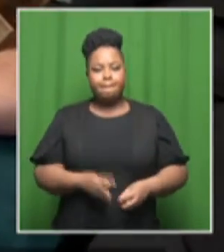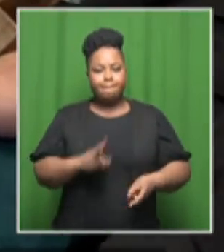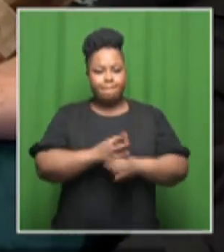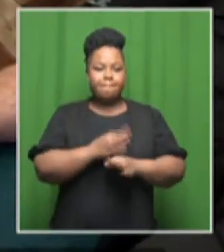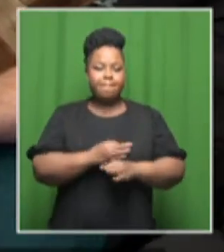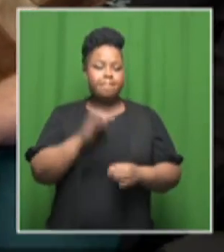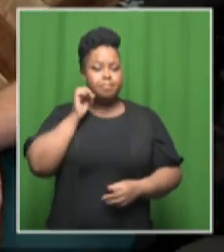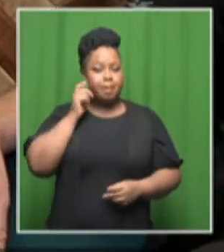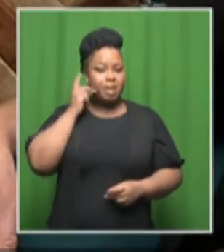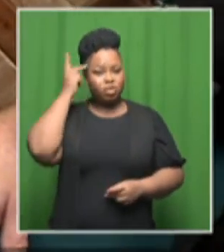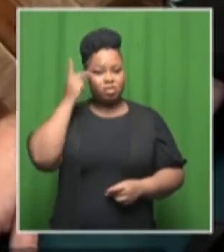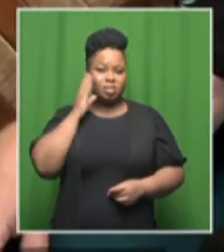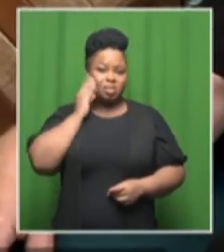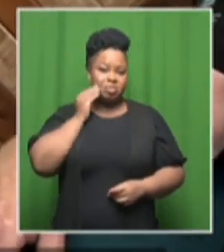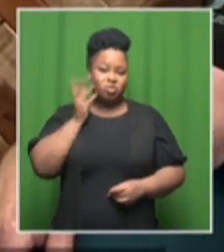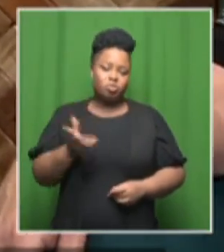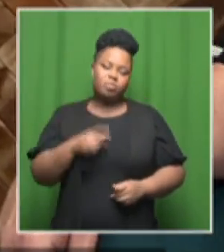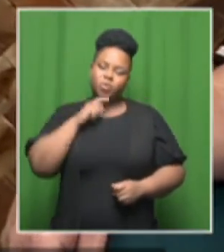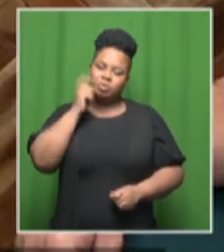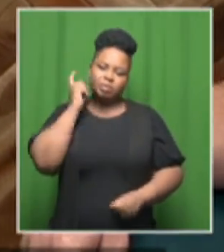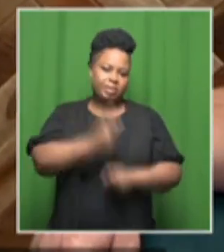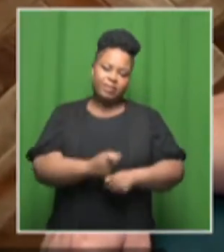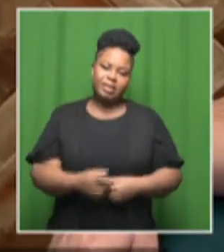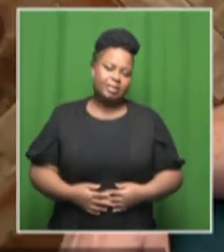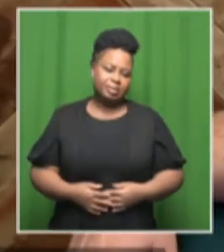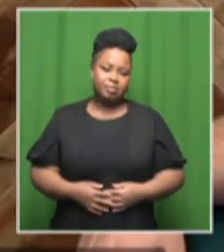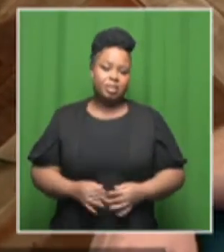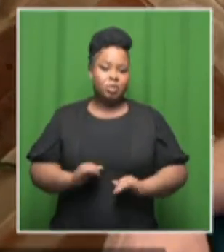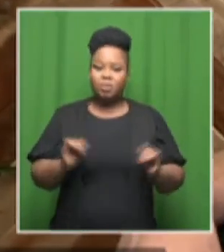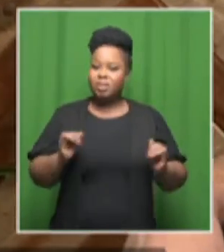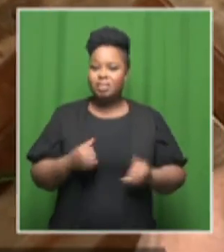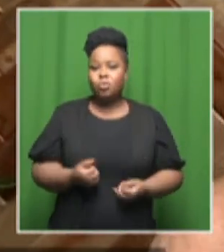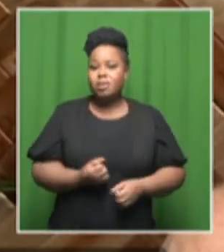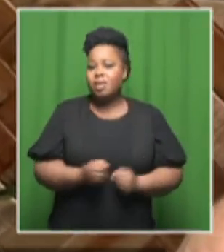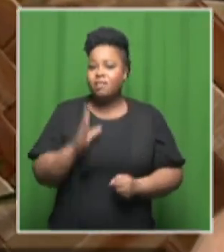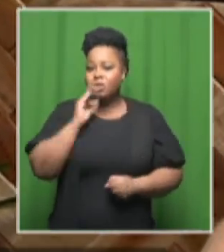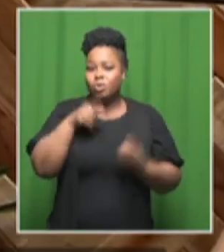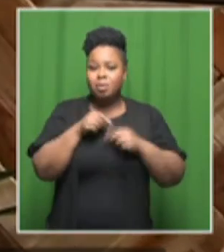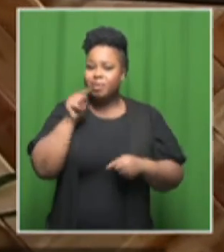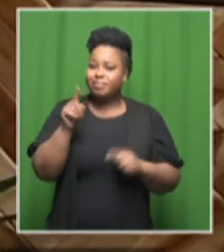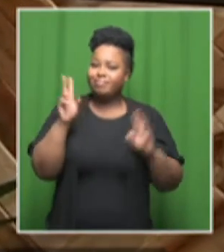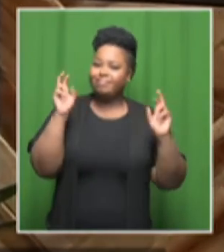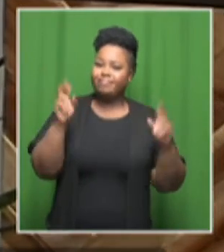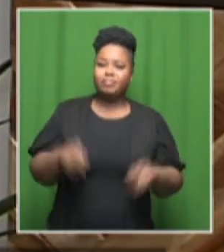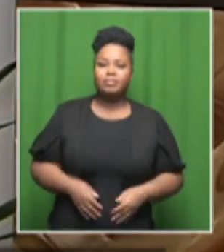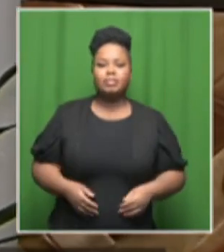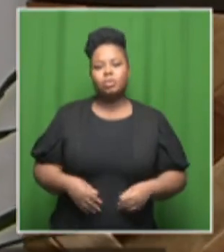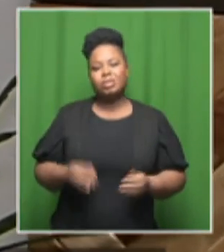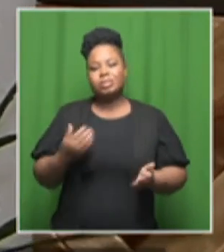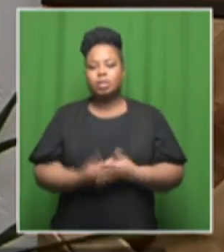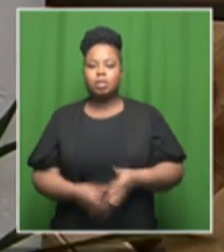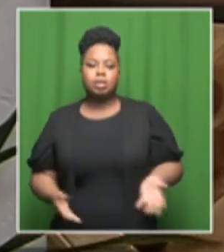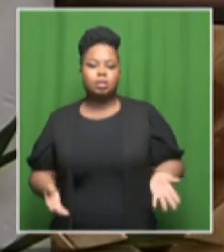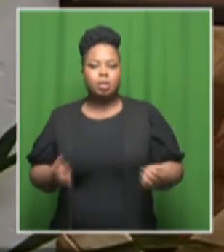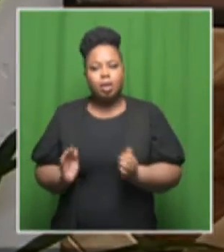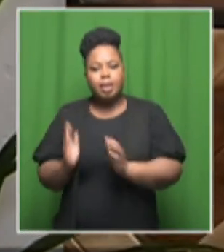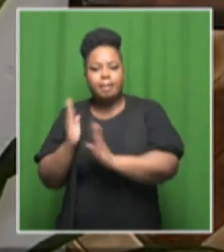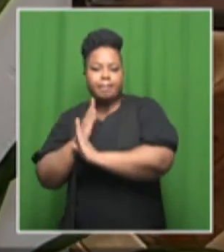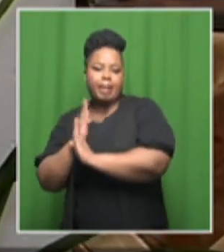something like this, how difficult it is. And the worst part is it's never spoken about. It's always something that is, you know, spoken about behind closed doors,